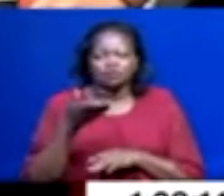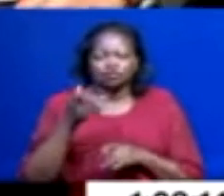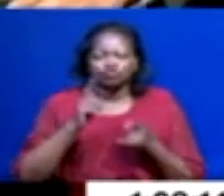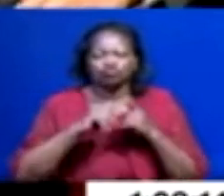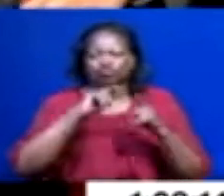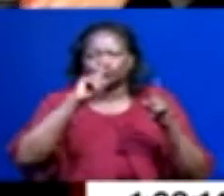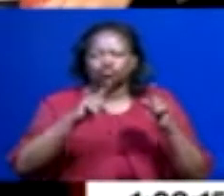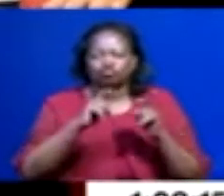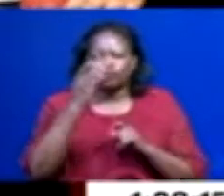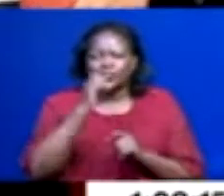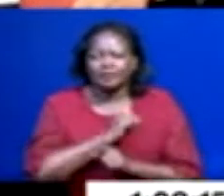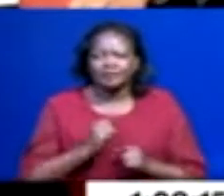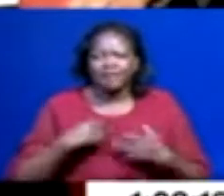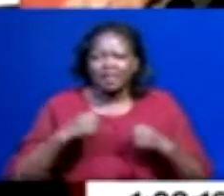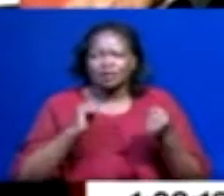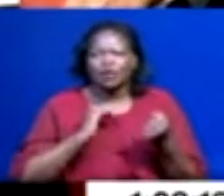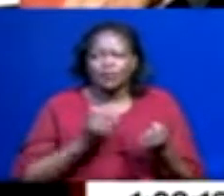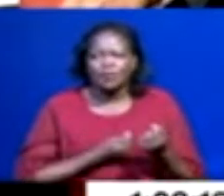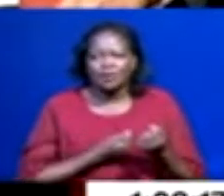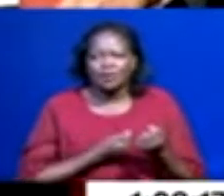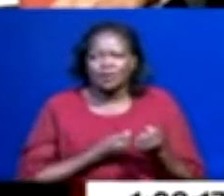questions by the Senate Health Committee